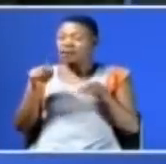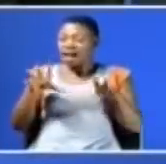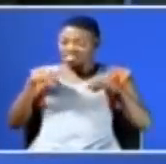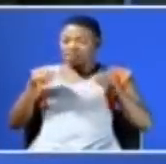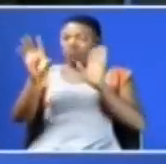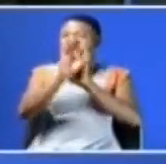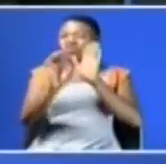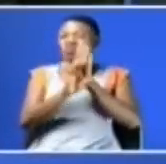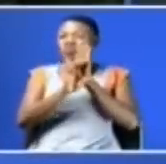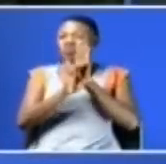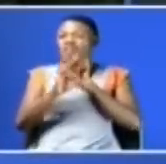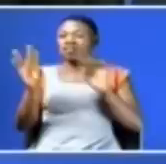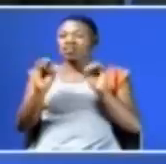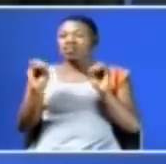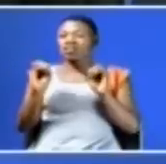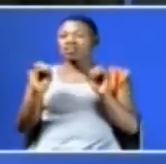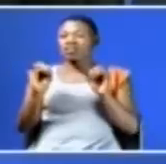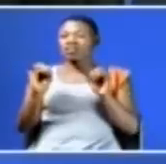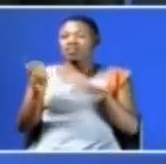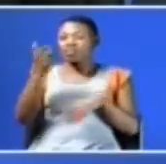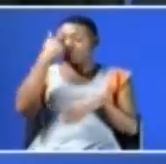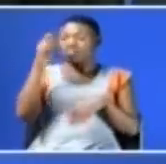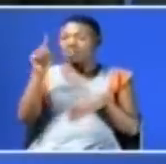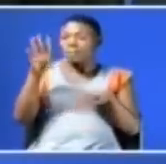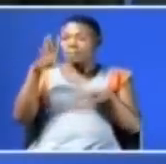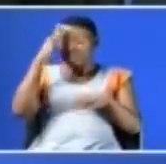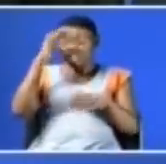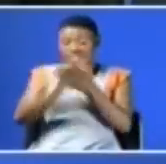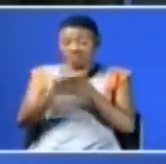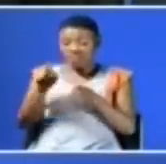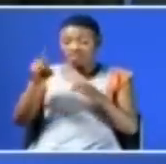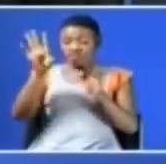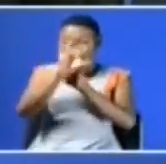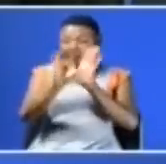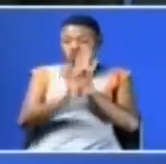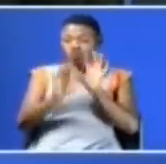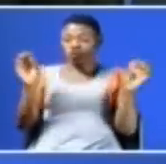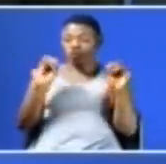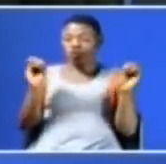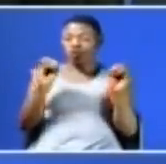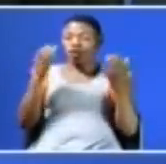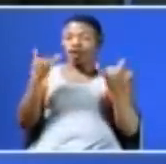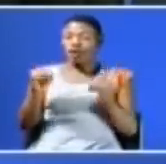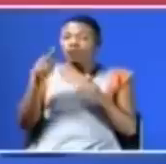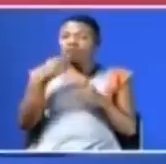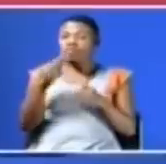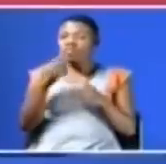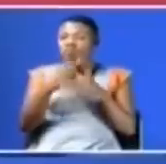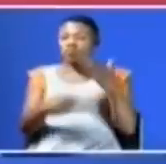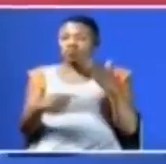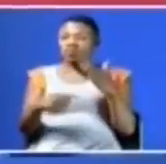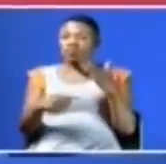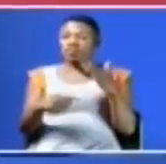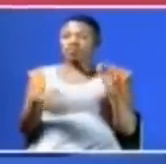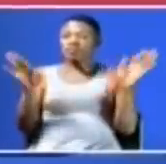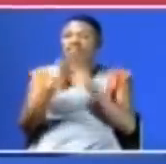the Constitution is because of not believing in that Constitution. And what you're seeing is clawing back. All those